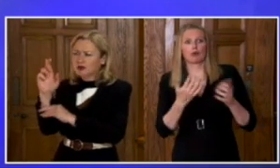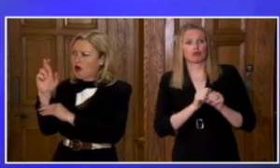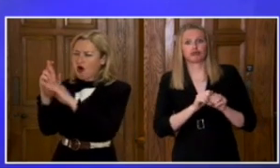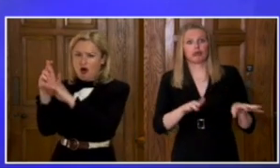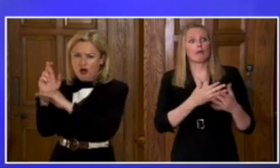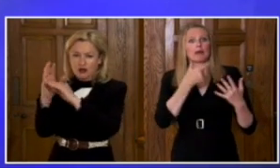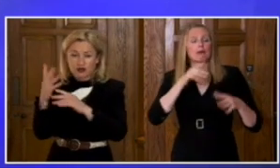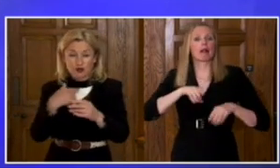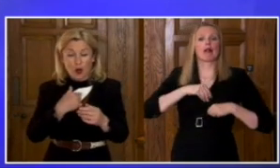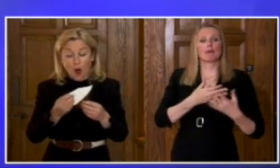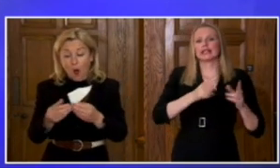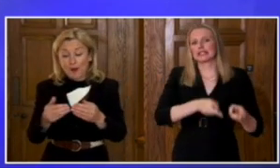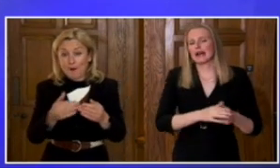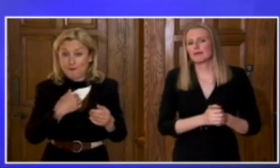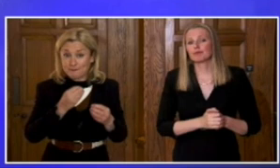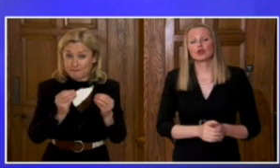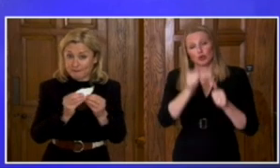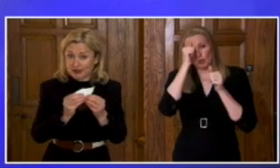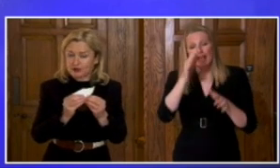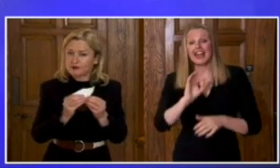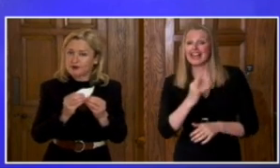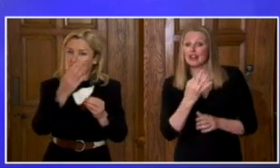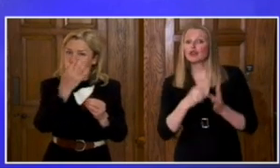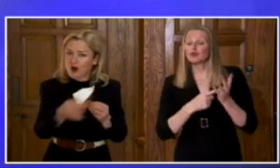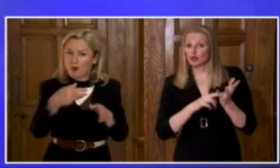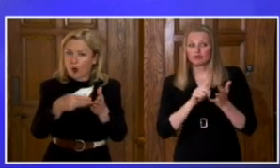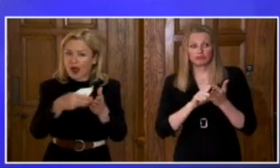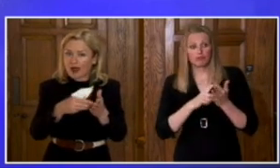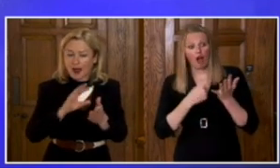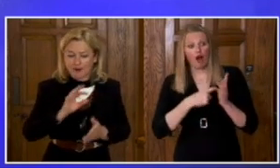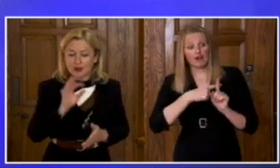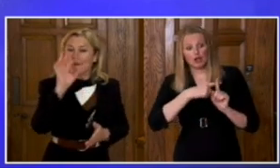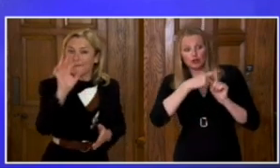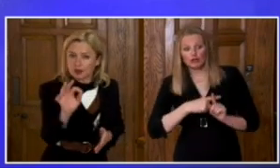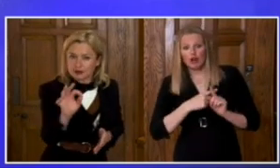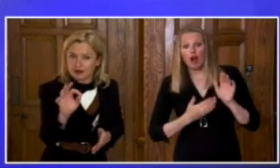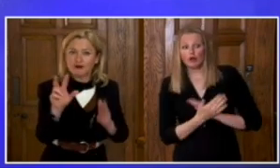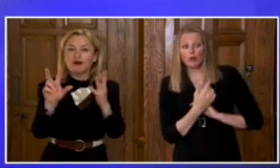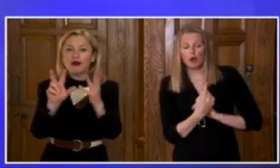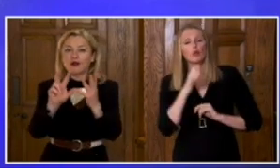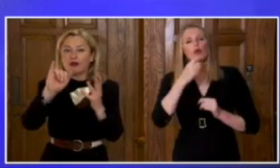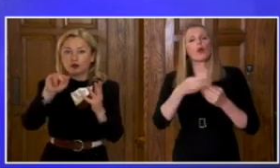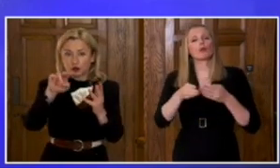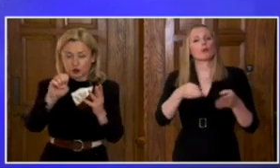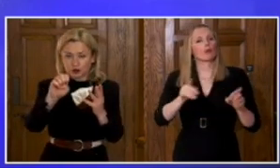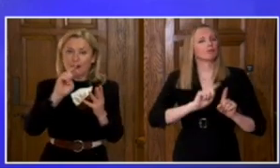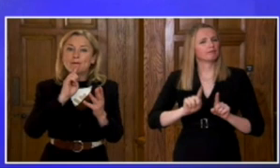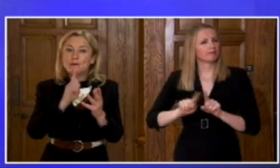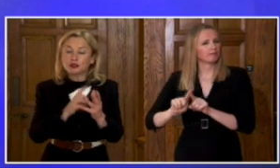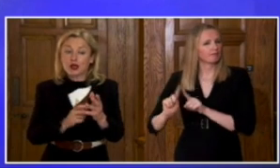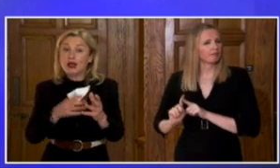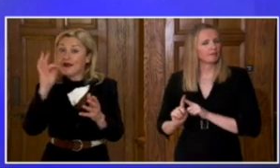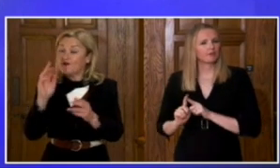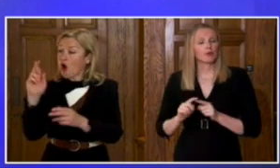the 8th of June, provided that the R value does not increase above 1. The Executive will provide